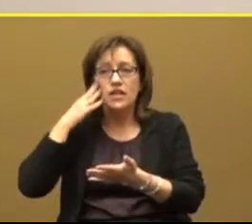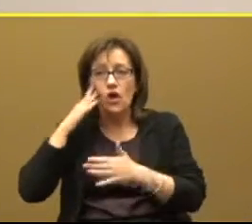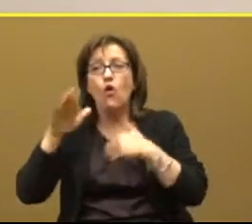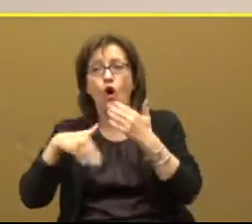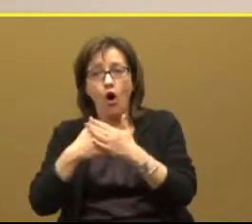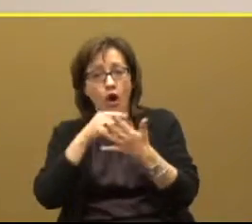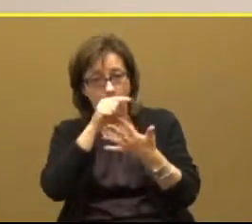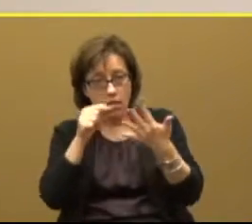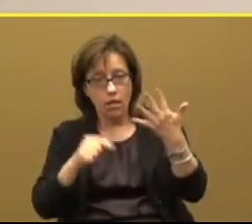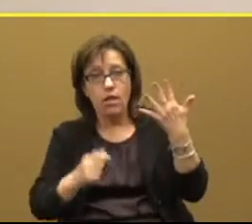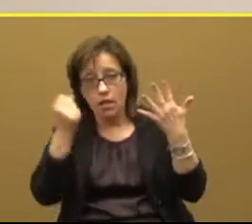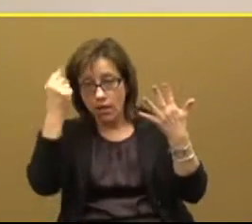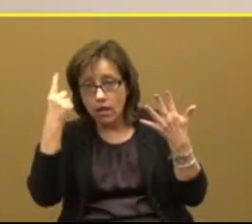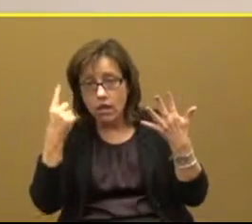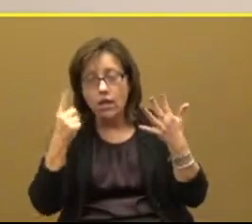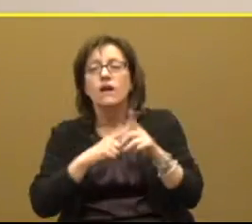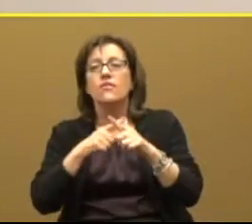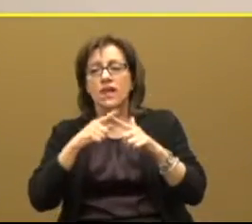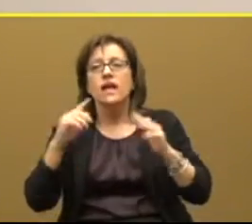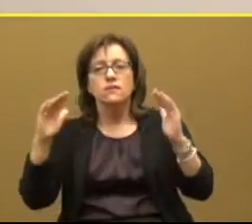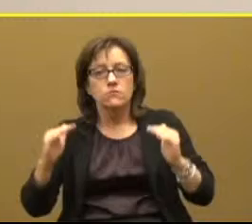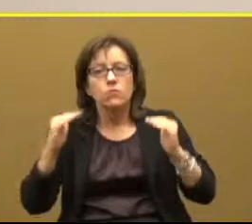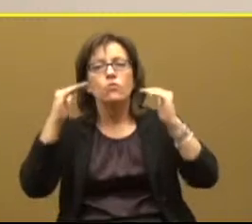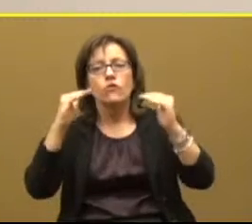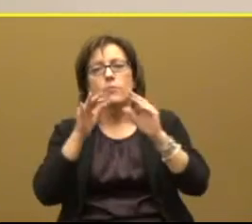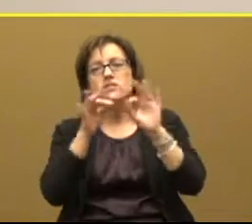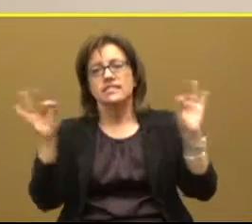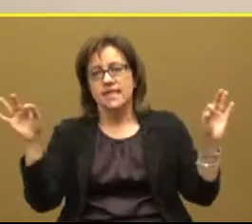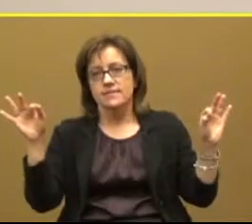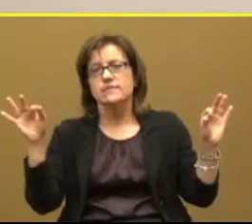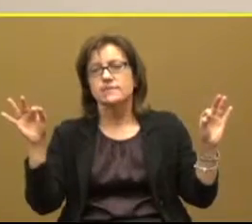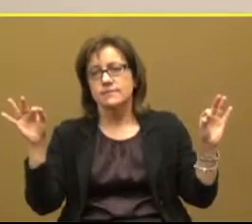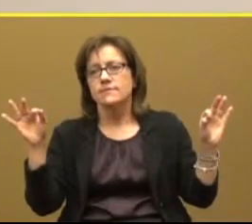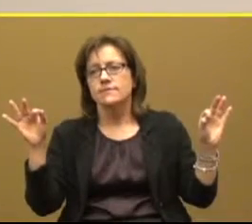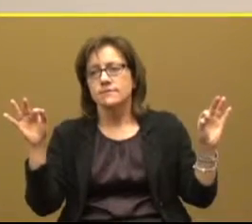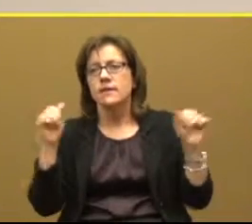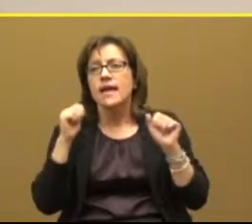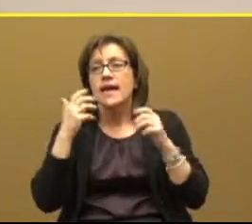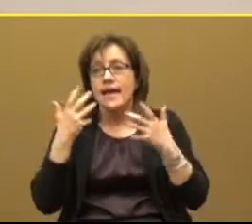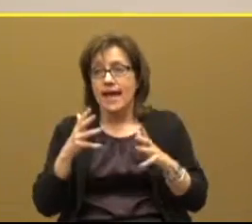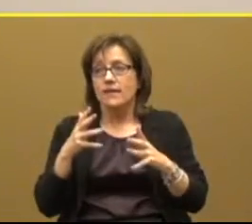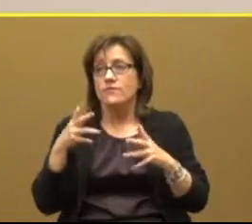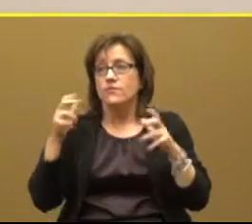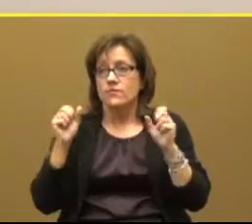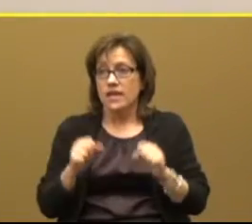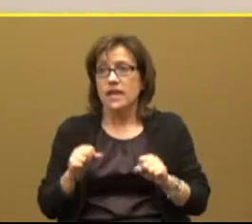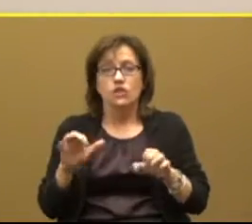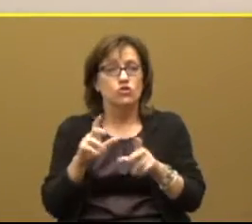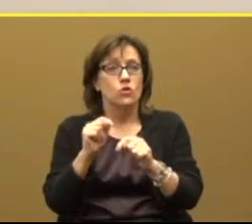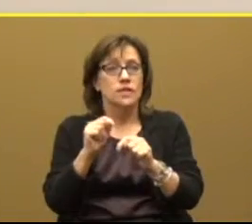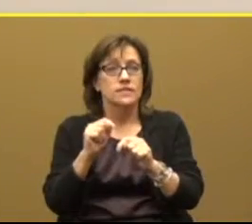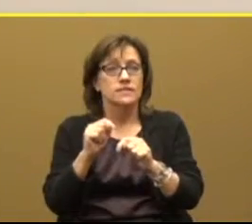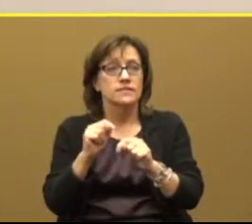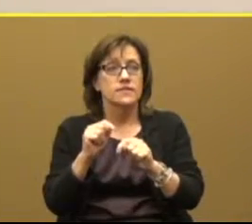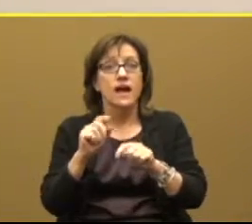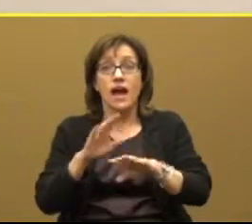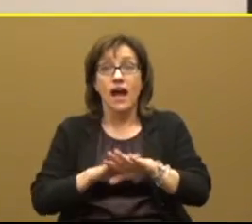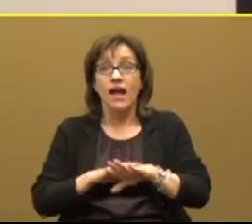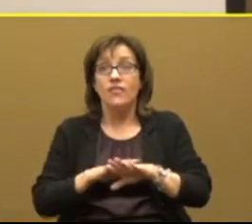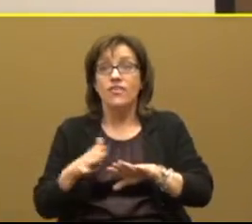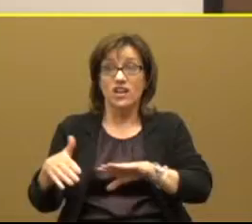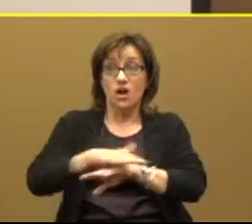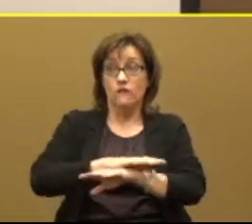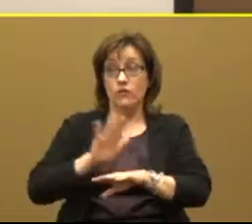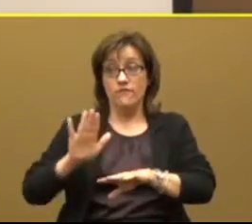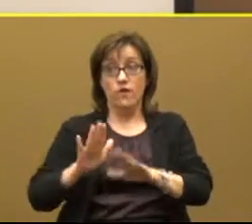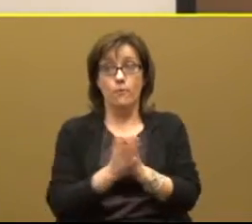all. Then you can move on to sentences. And then once they are able to do that on the cover of their book, then